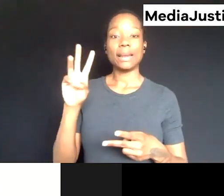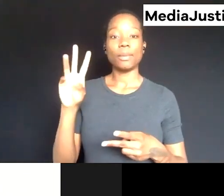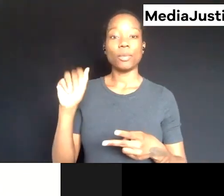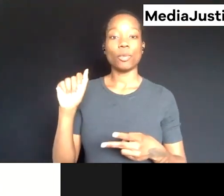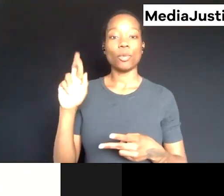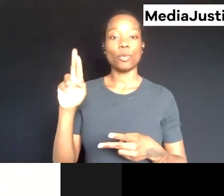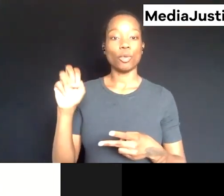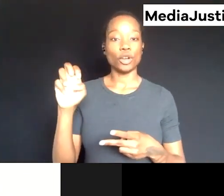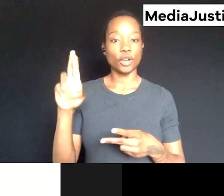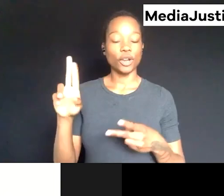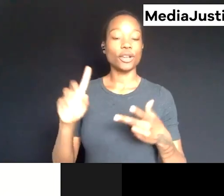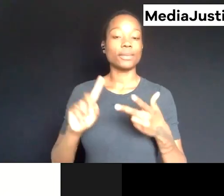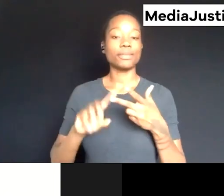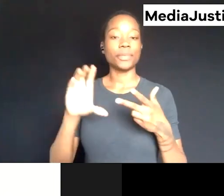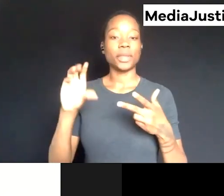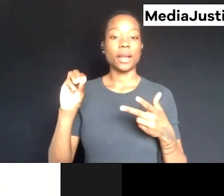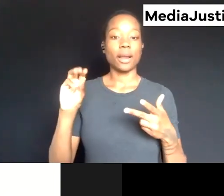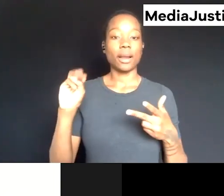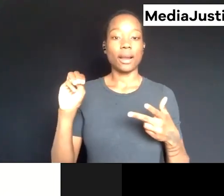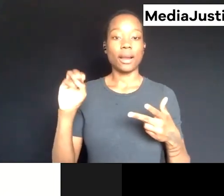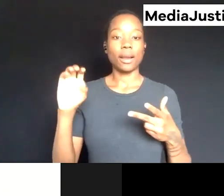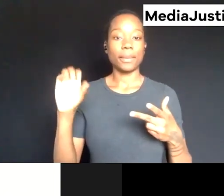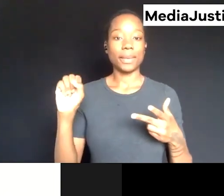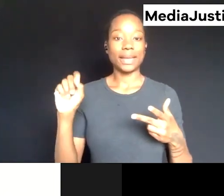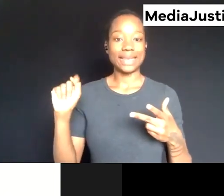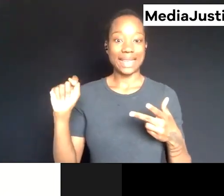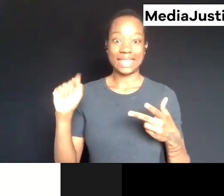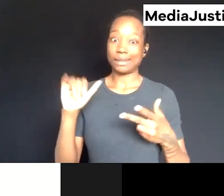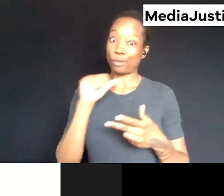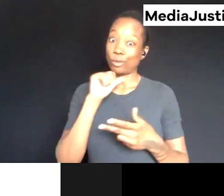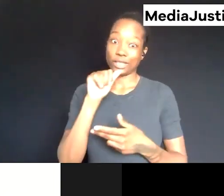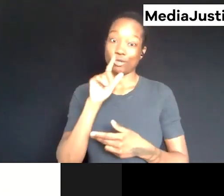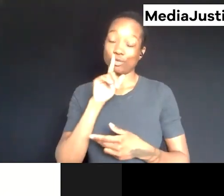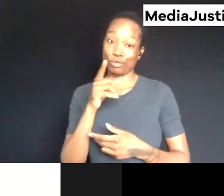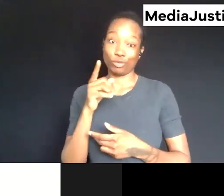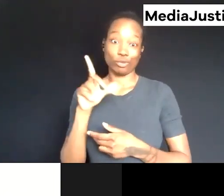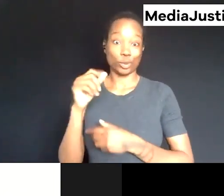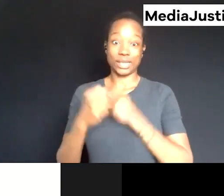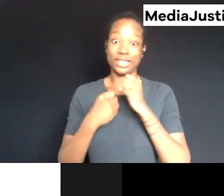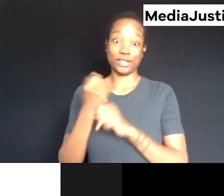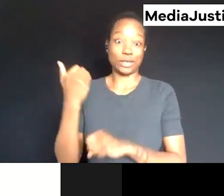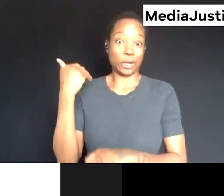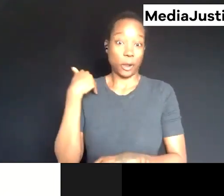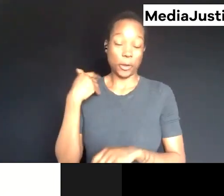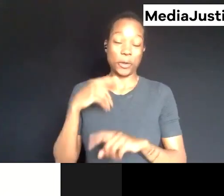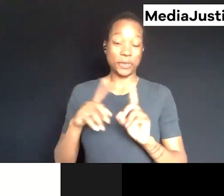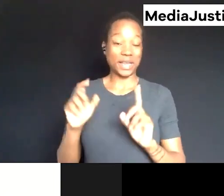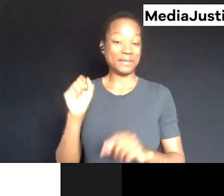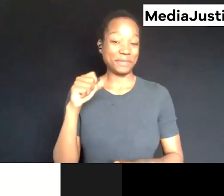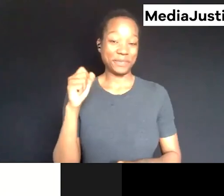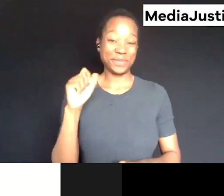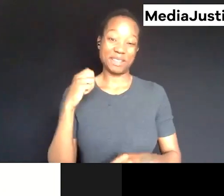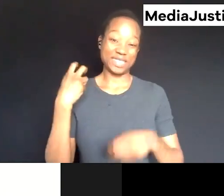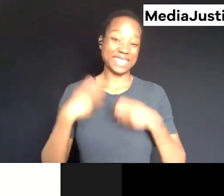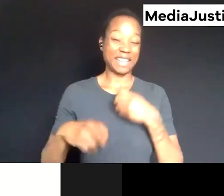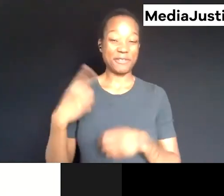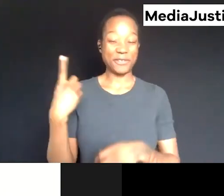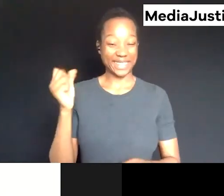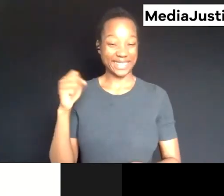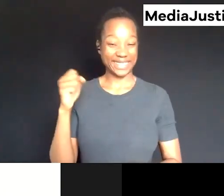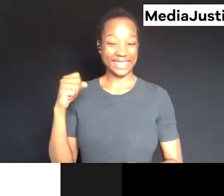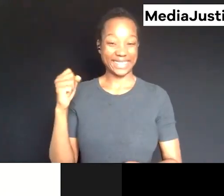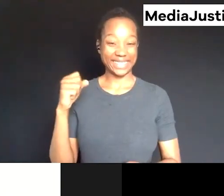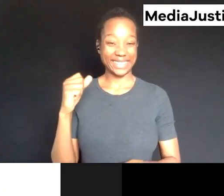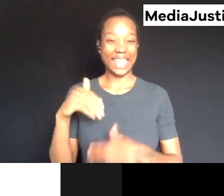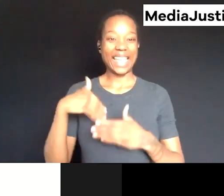true, you know, even 20 years ago. So, all right, that was a tough one. All right, here comes the next one,